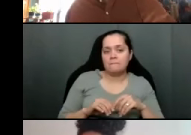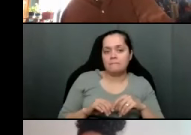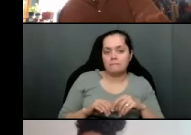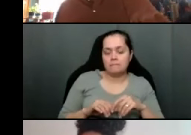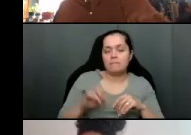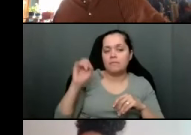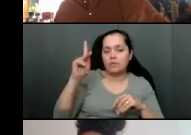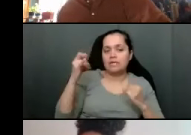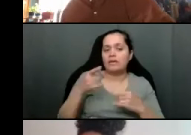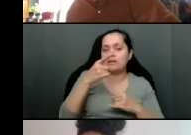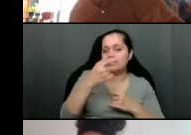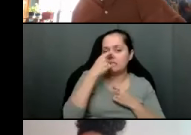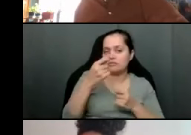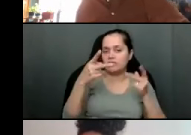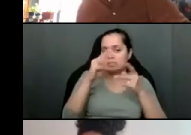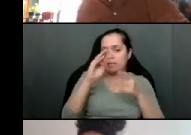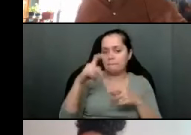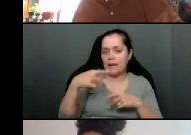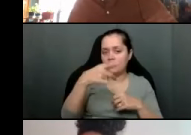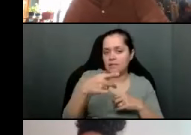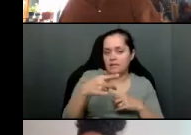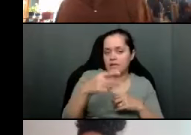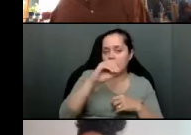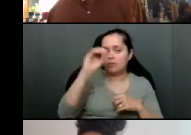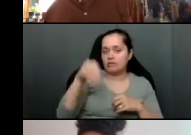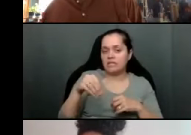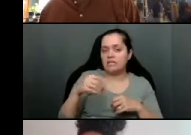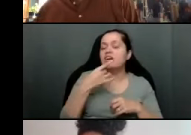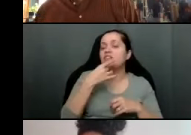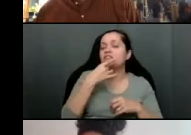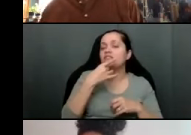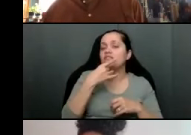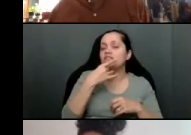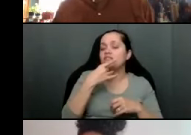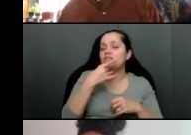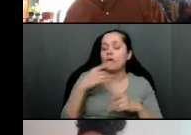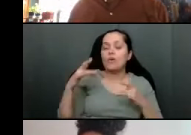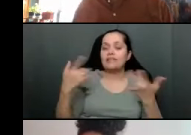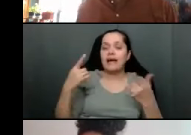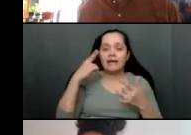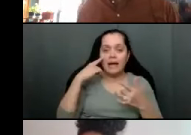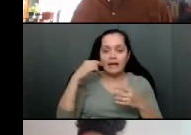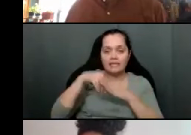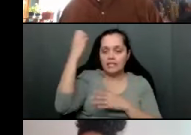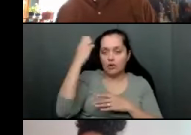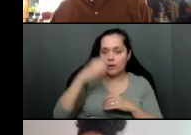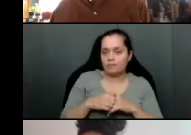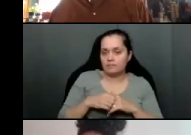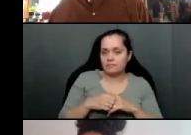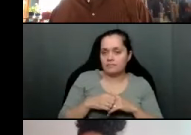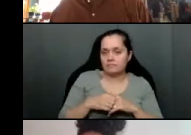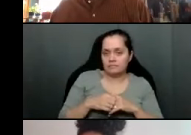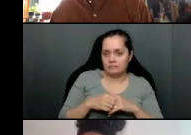All right, so here's an interesting map. Percentage of light-colored eyes in Europe.